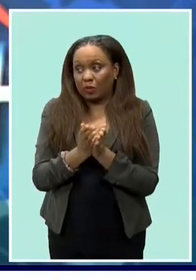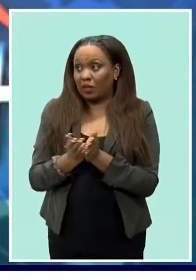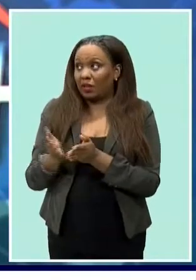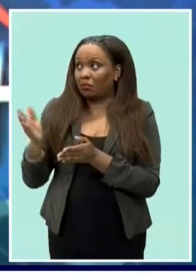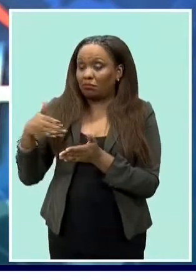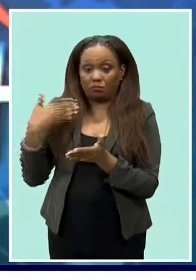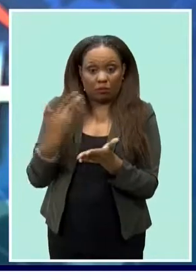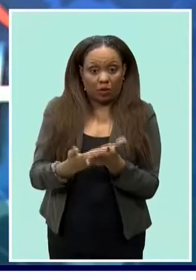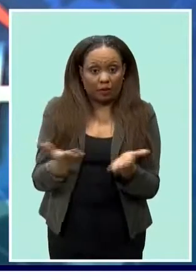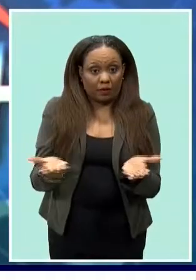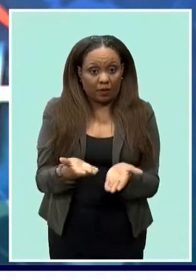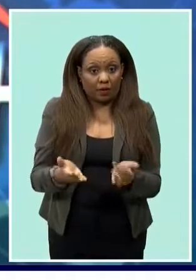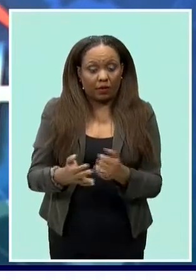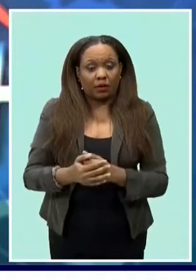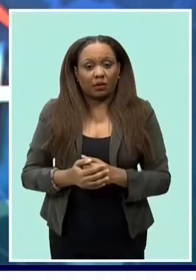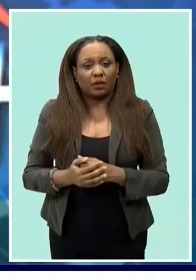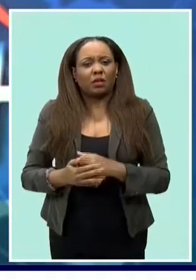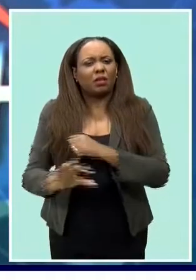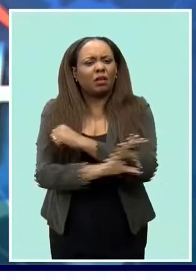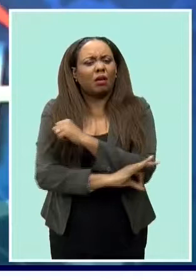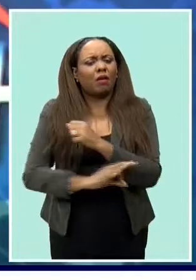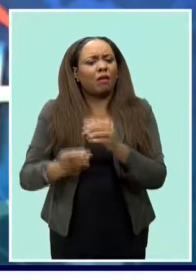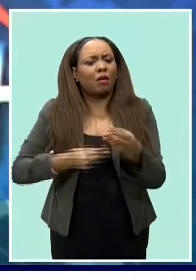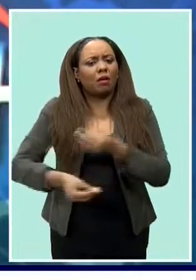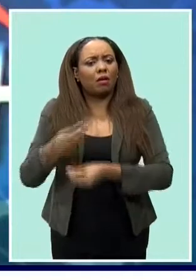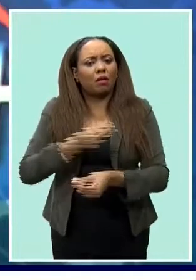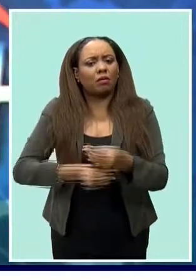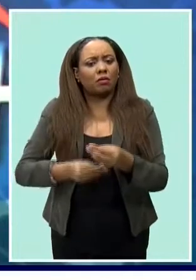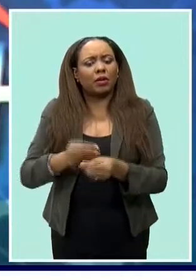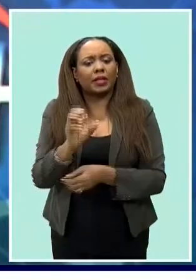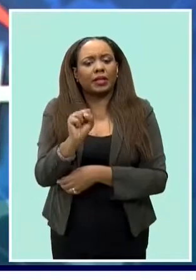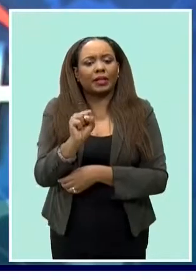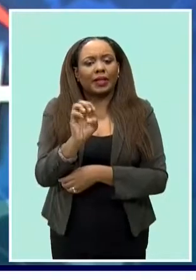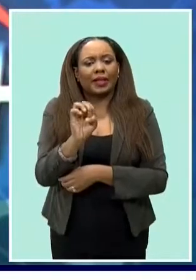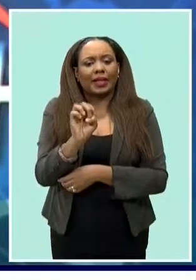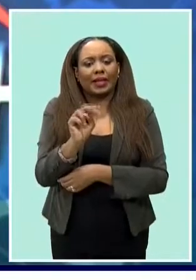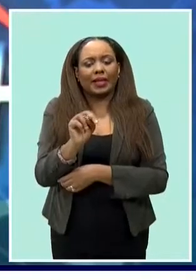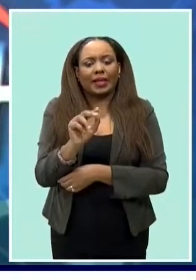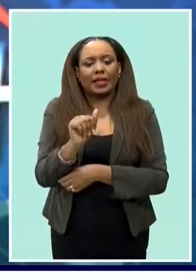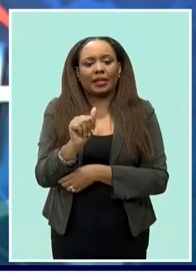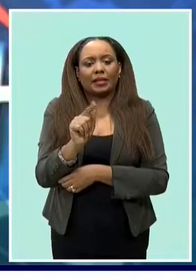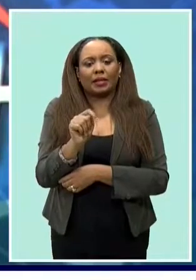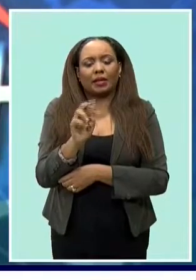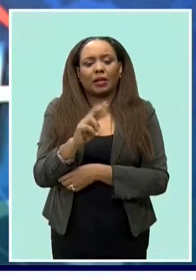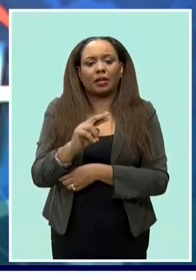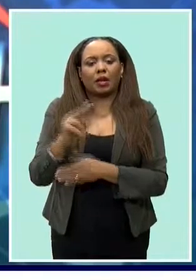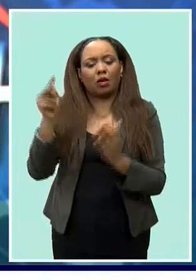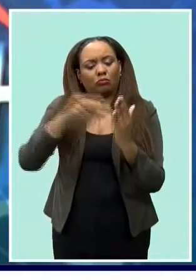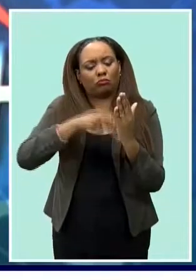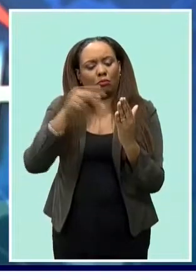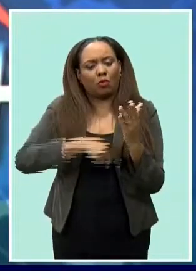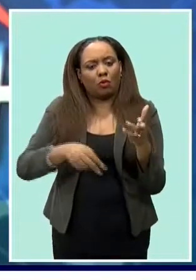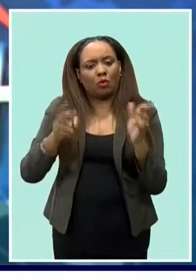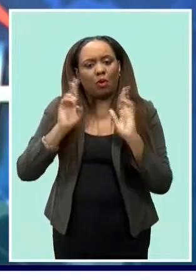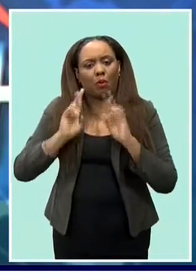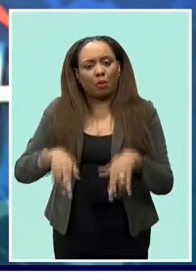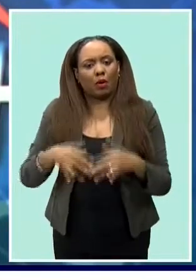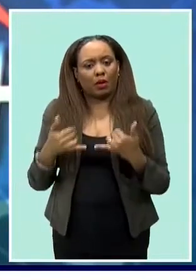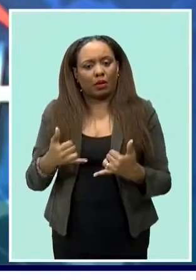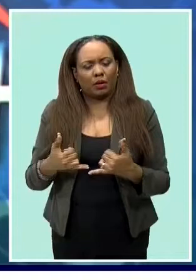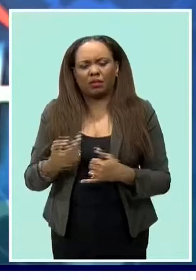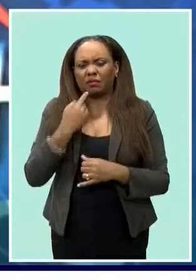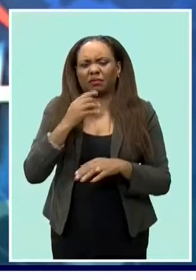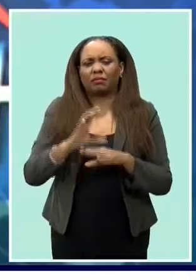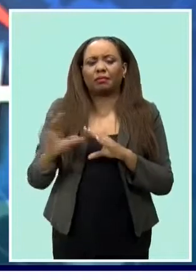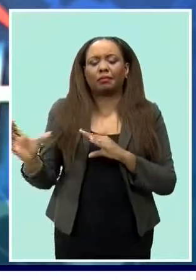Trade Senator Dr. Jerome Walcott as he led off debate on the final report of the National Cruise Development Commission. He notes that while the region remains